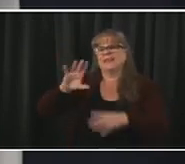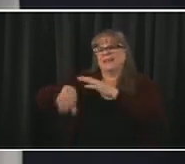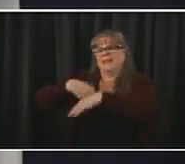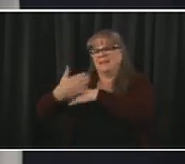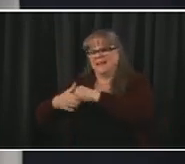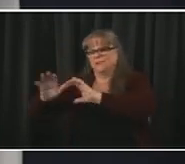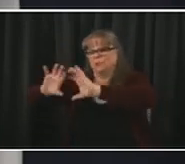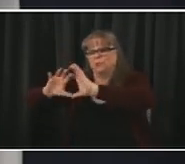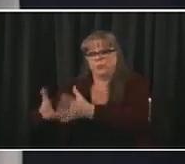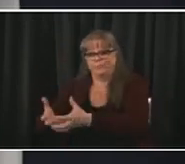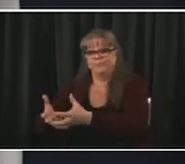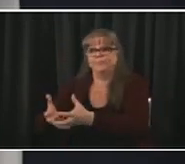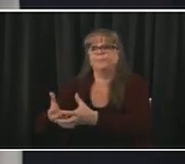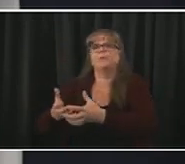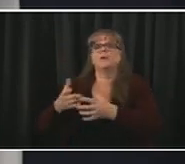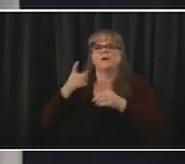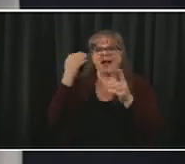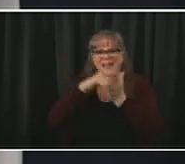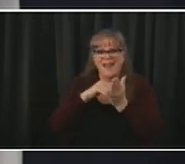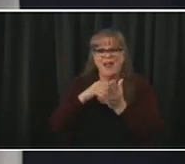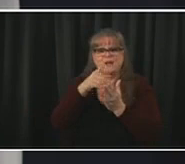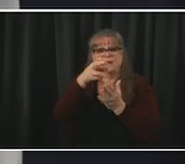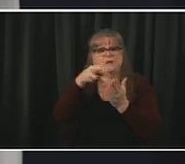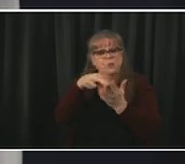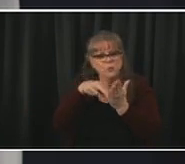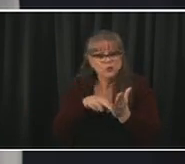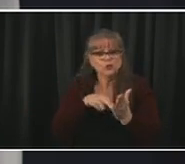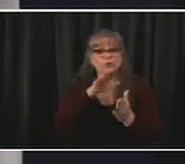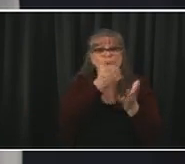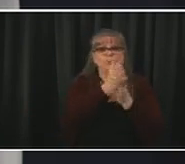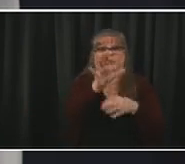the pharmacy, the hospital, the community health clinic of your choice.